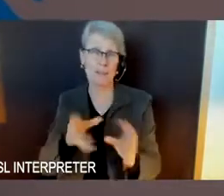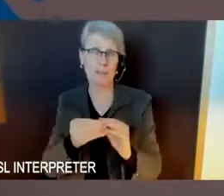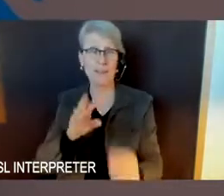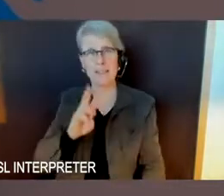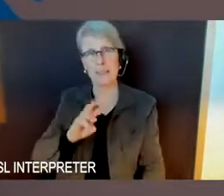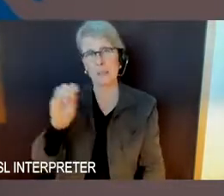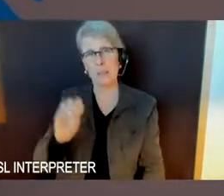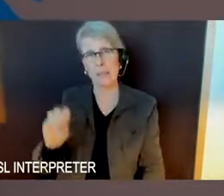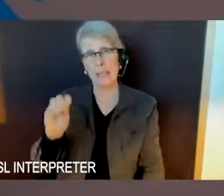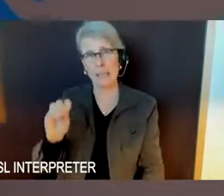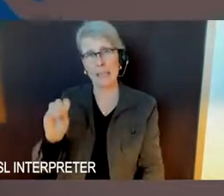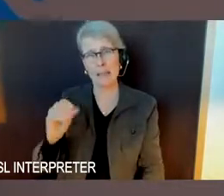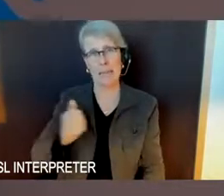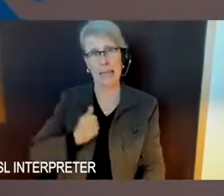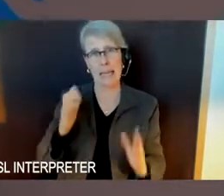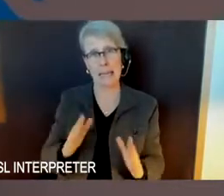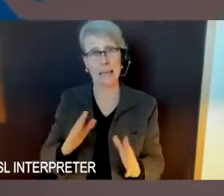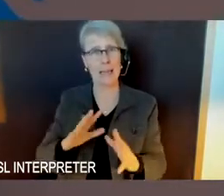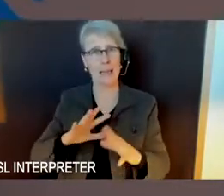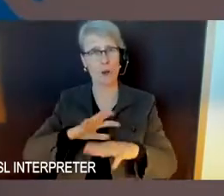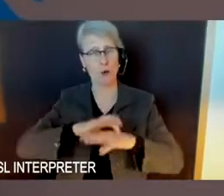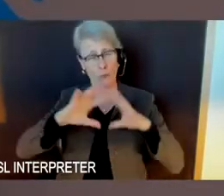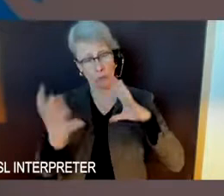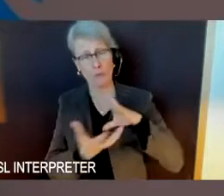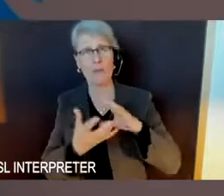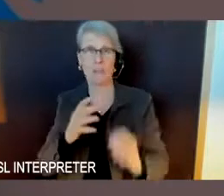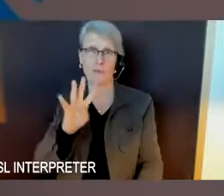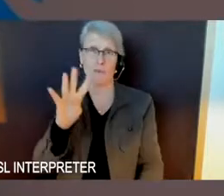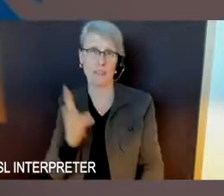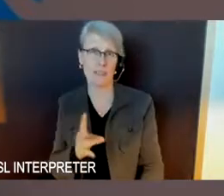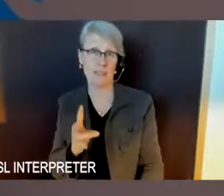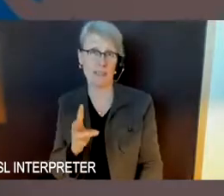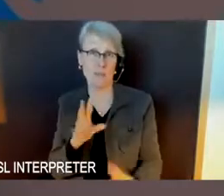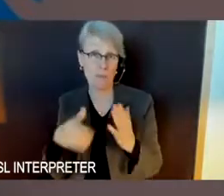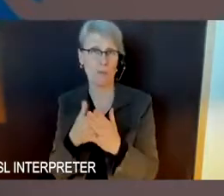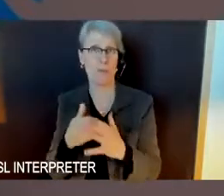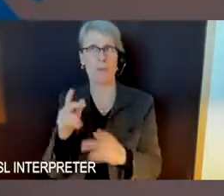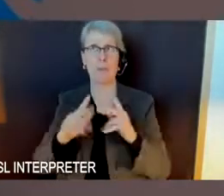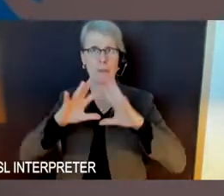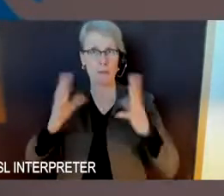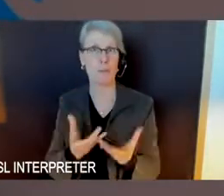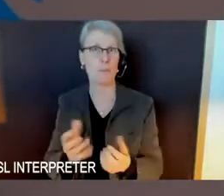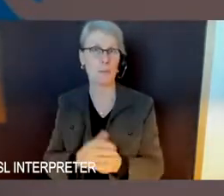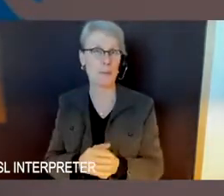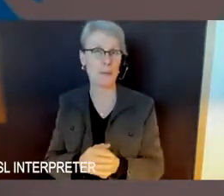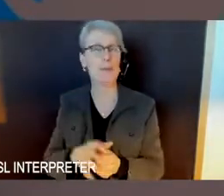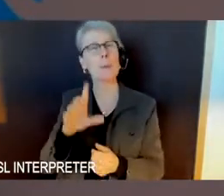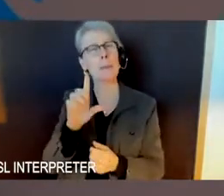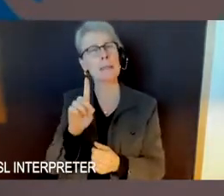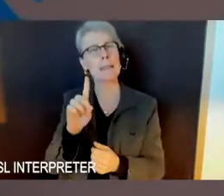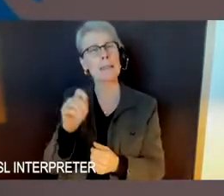up 2/3 of Canadians and 4/7 of the global population. If we